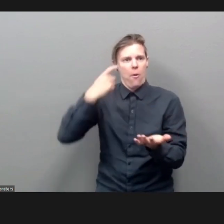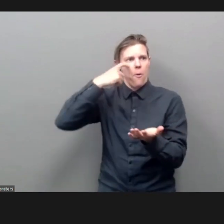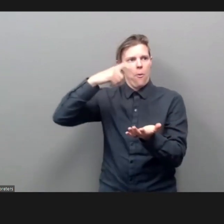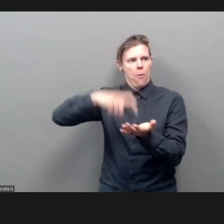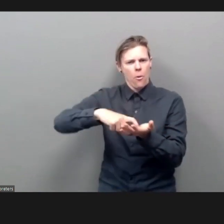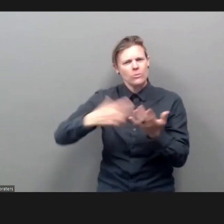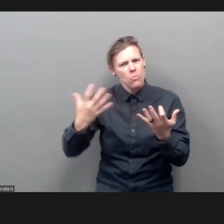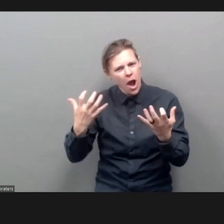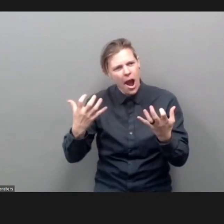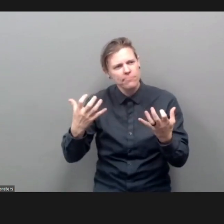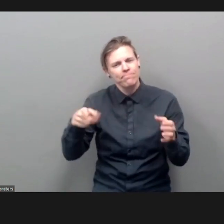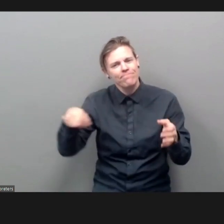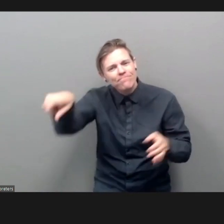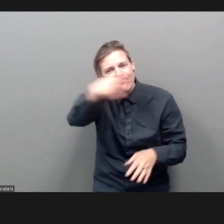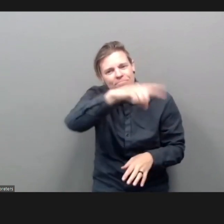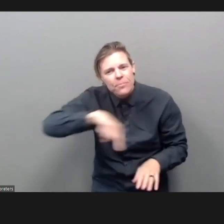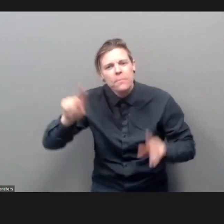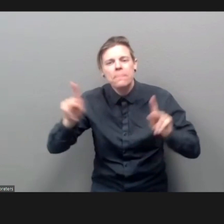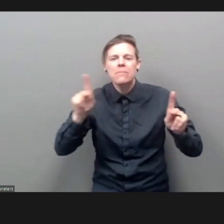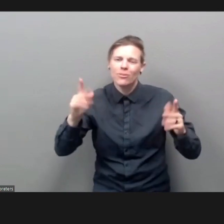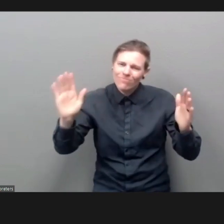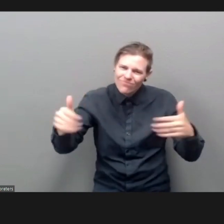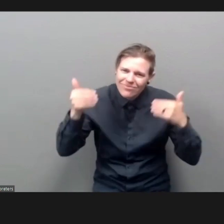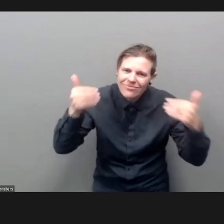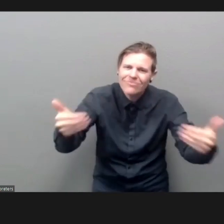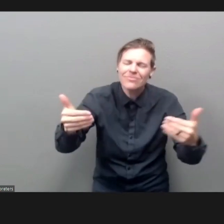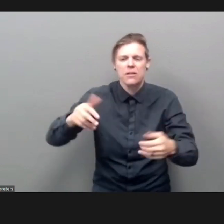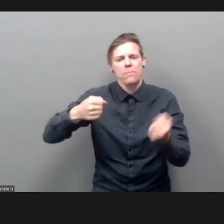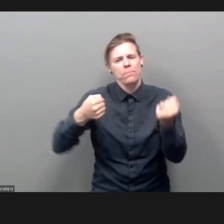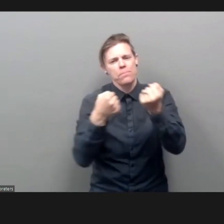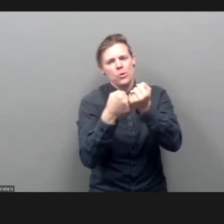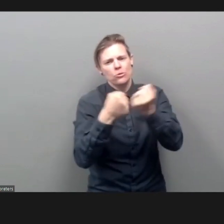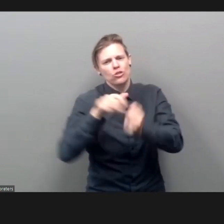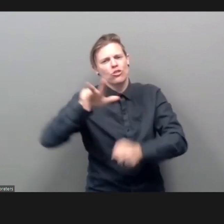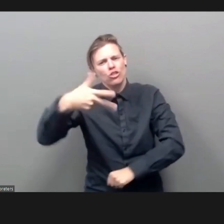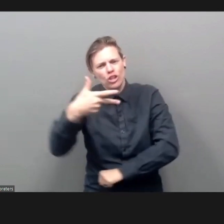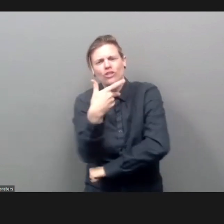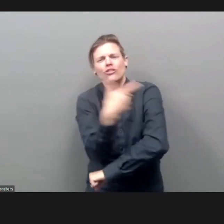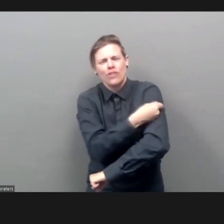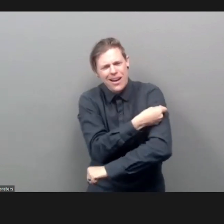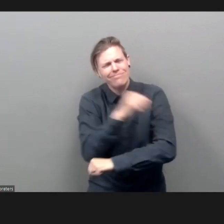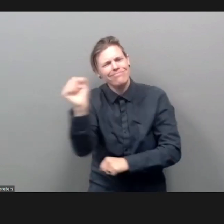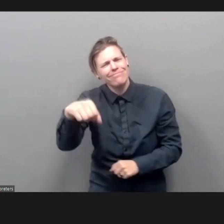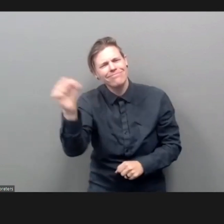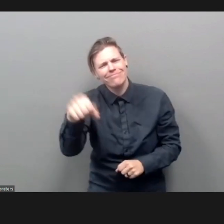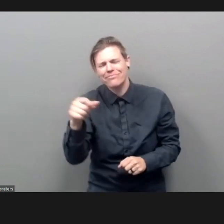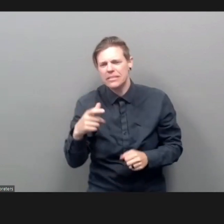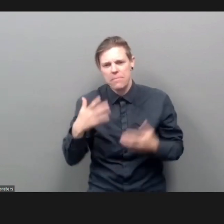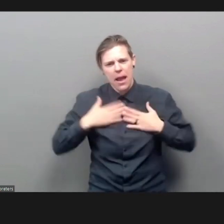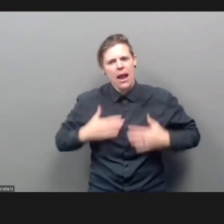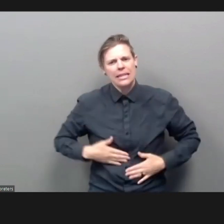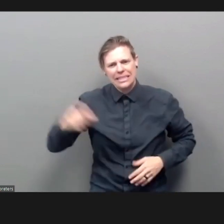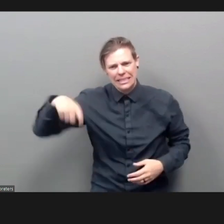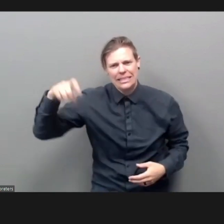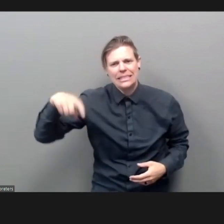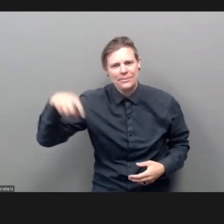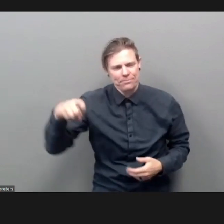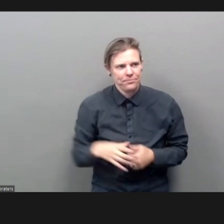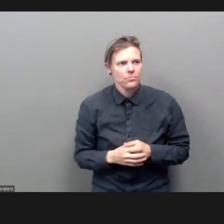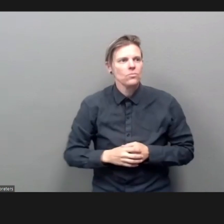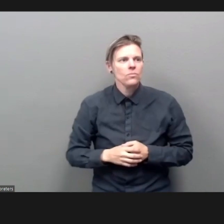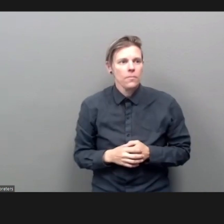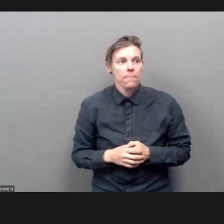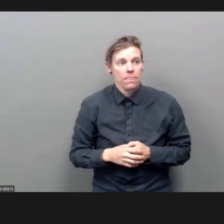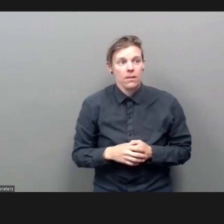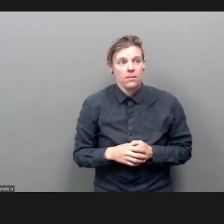really highlight, and you'll see it in the slide, we're in the top states in the nation for getting our kids vaccinated, for